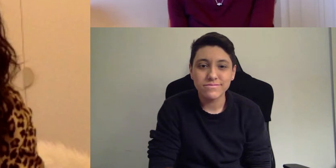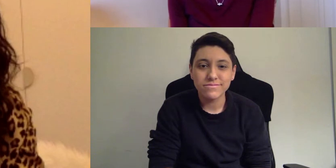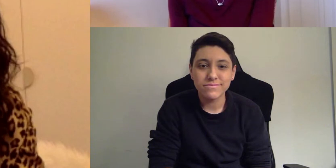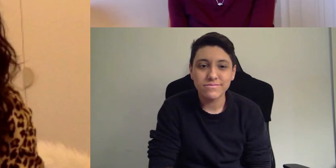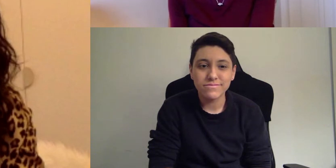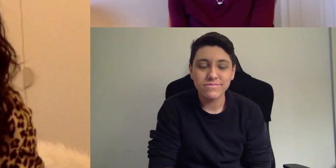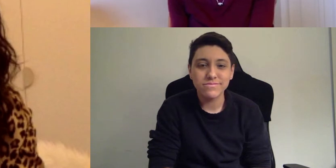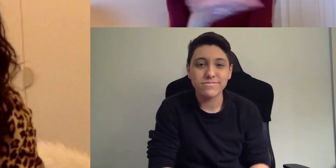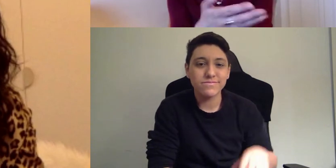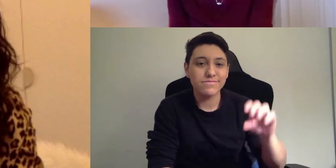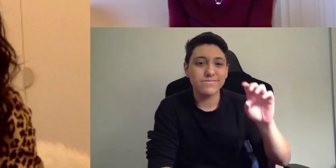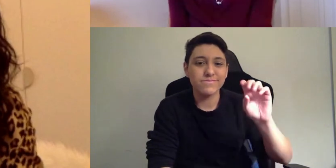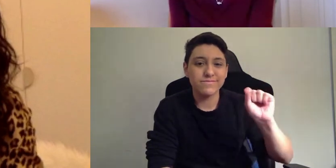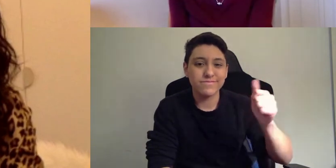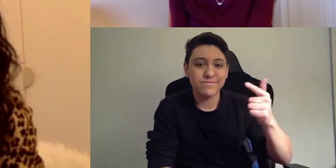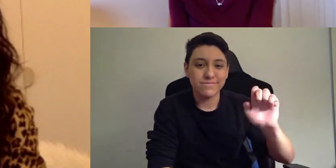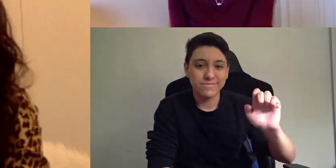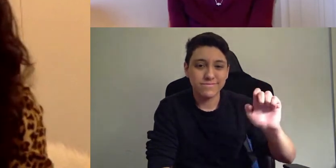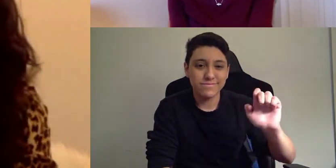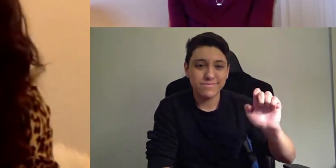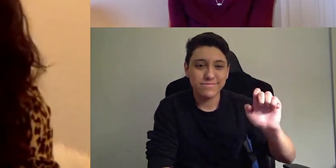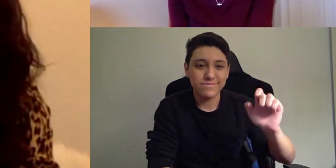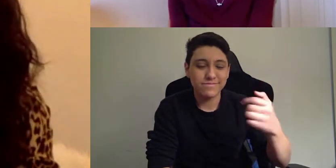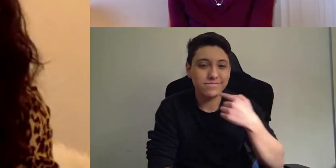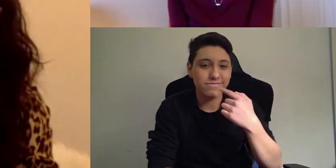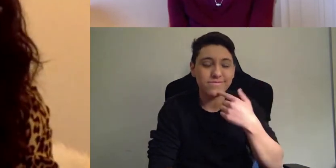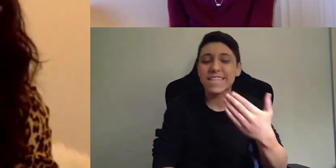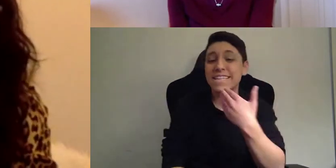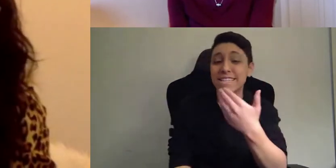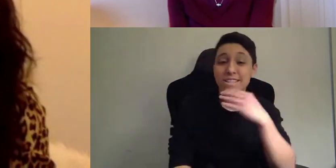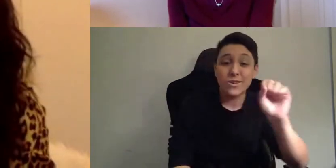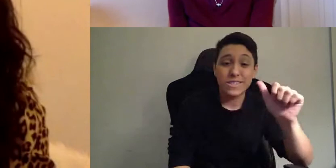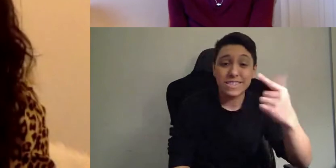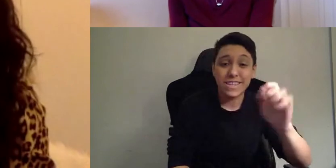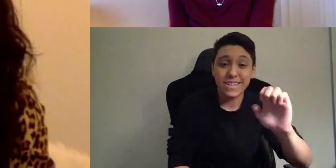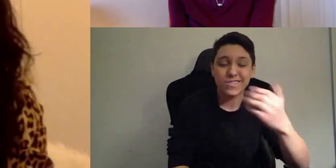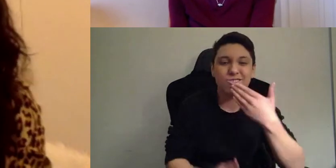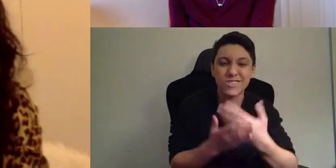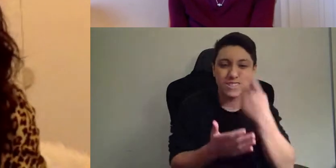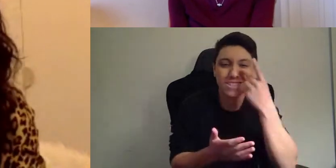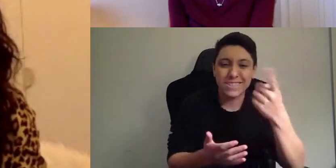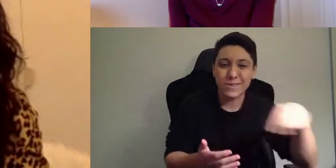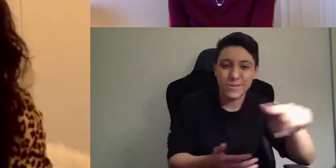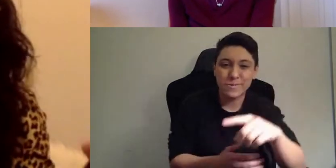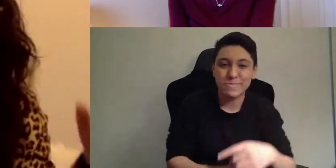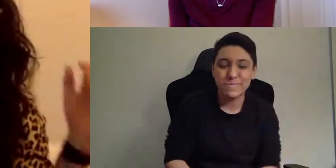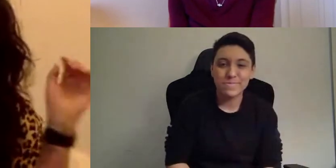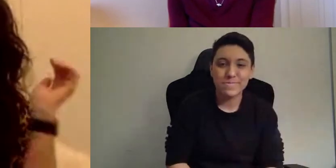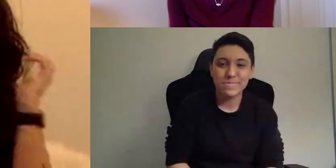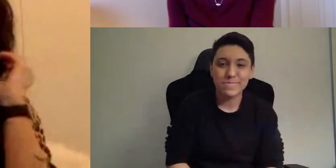Sage says, go ahead. Oh, thanks, Sage. Good to see you too. Sage says, good to see you all.